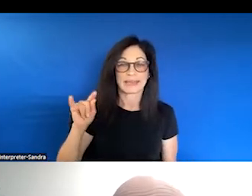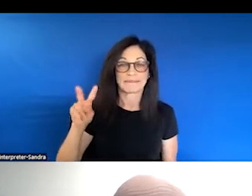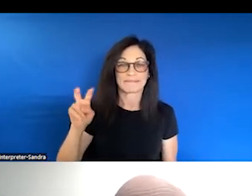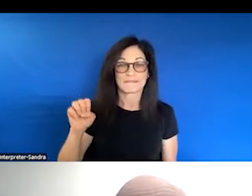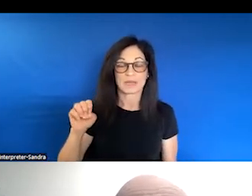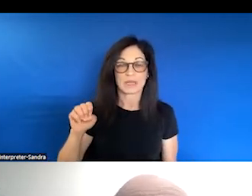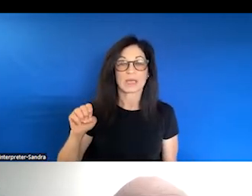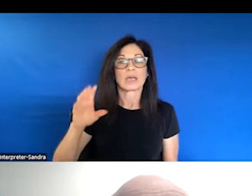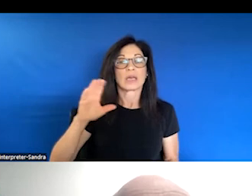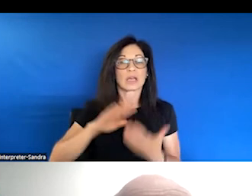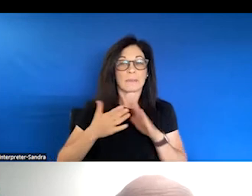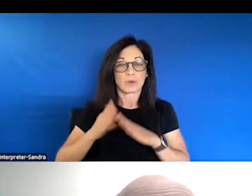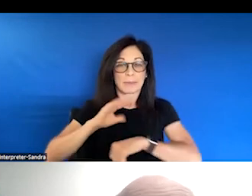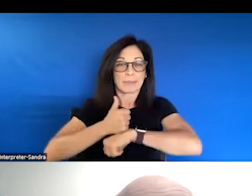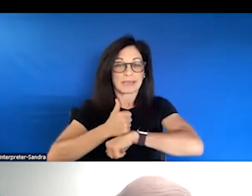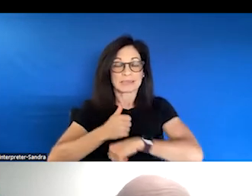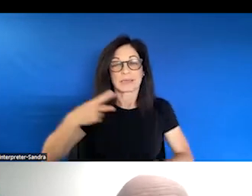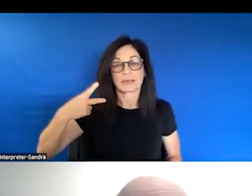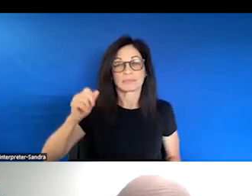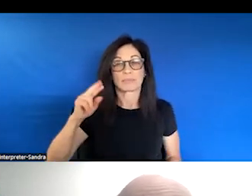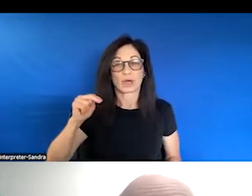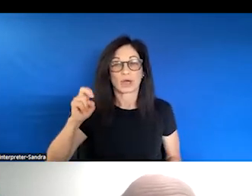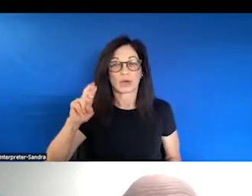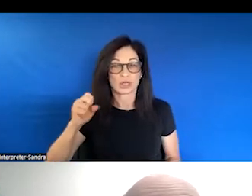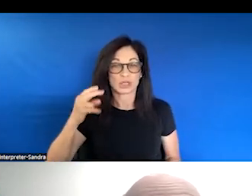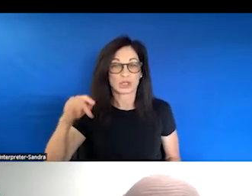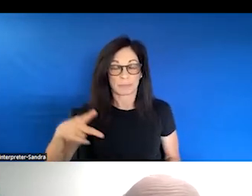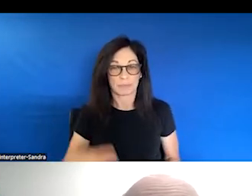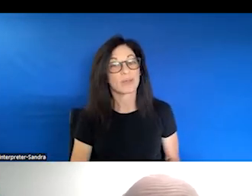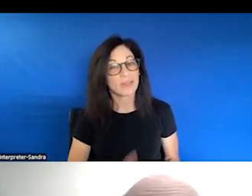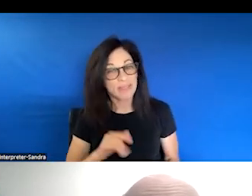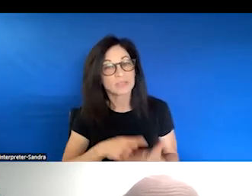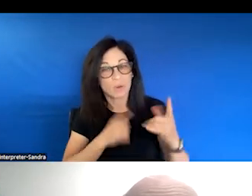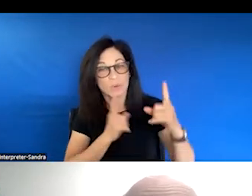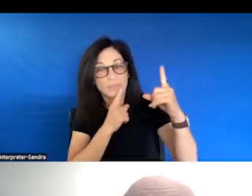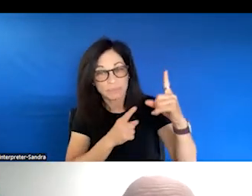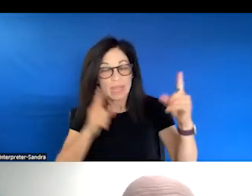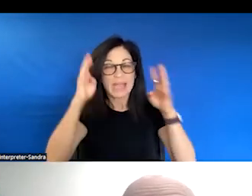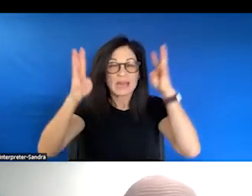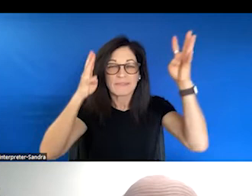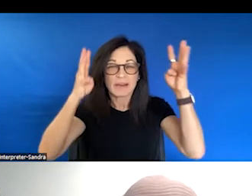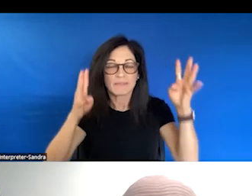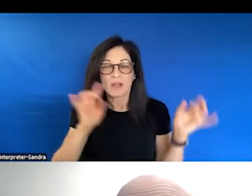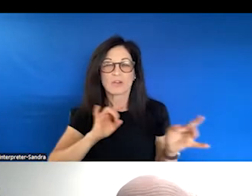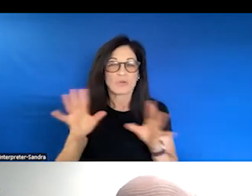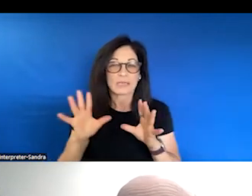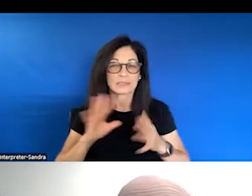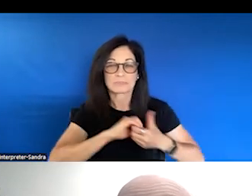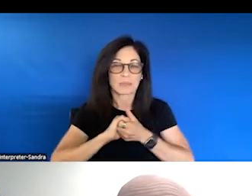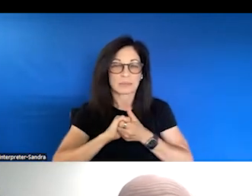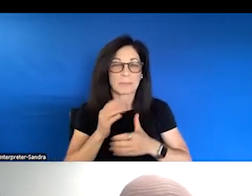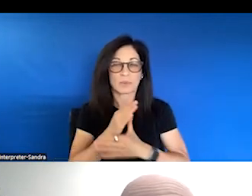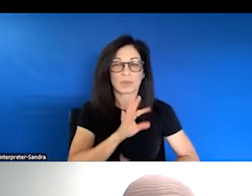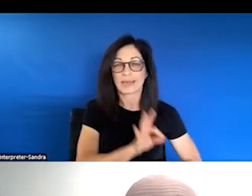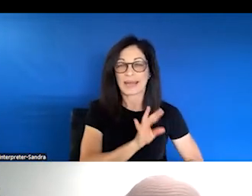Crisis Partnerships. And that's what we're aiming for. Innovative community crisis partnerships between 988 and